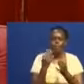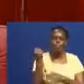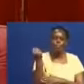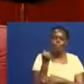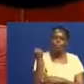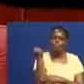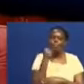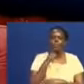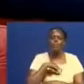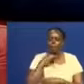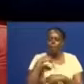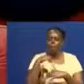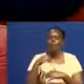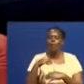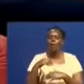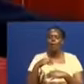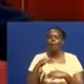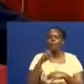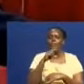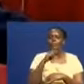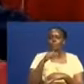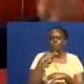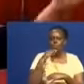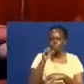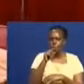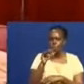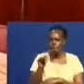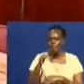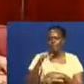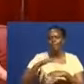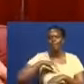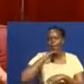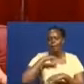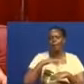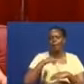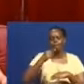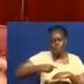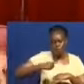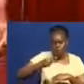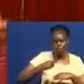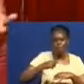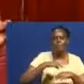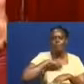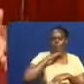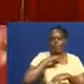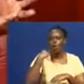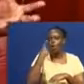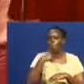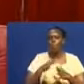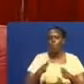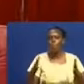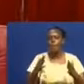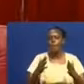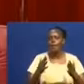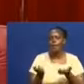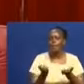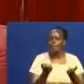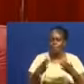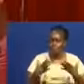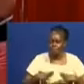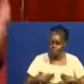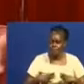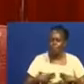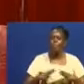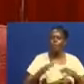Mumias is dying. Chemelil is dying. Sony Sugar is dying. Those are factories that used to employ people. Who are the biggest dealers